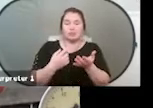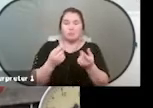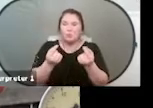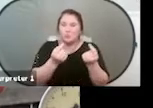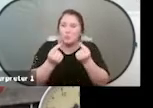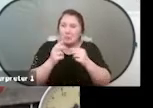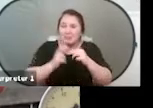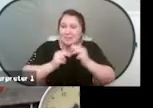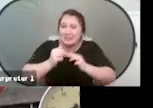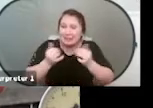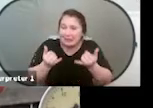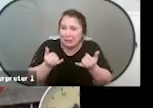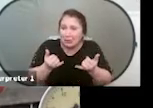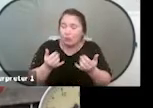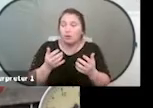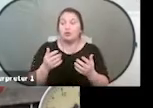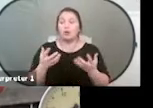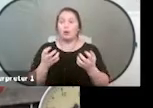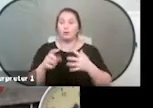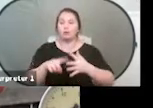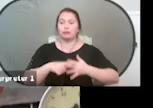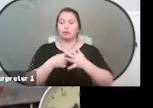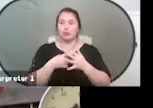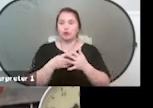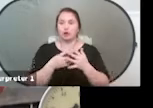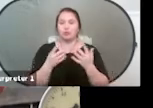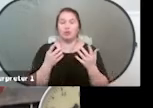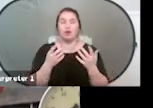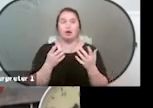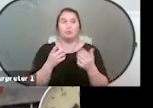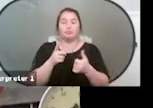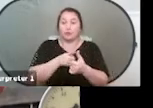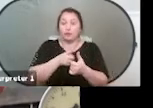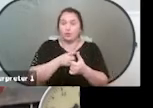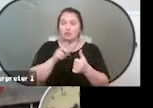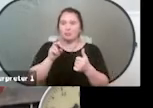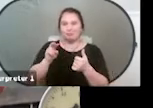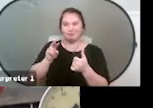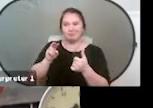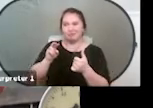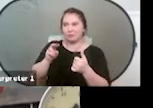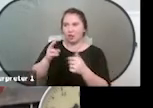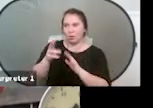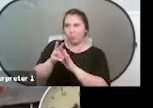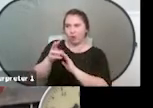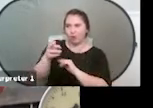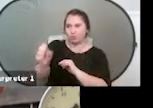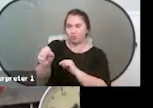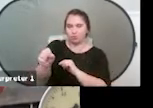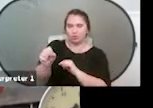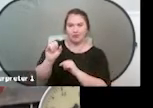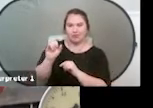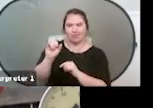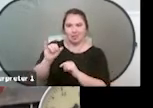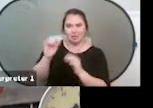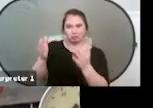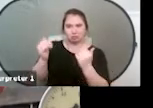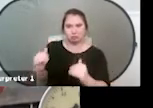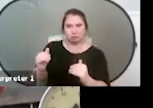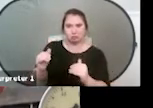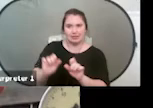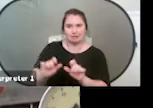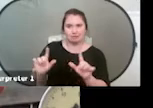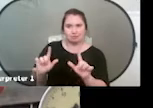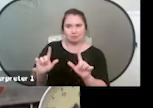facilities. So I'd like to start first with, looks like Waco High is our first slide. So the pictures